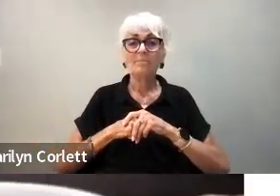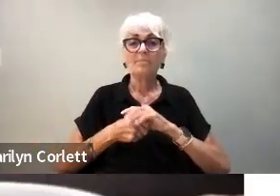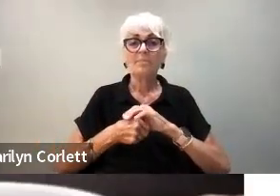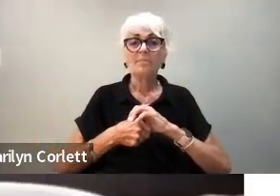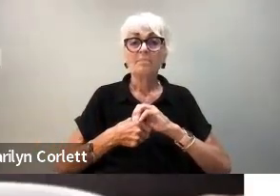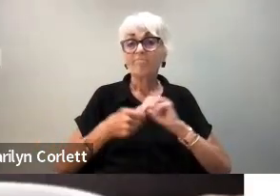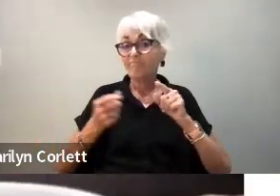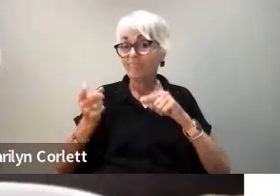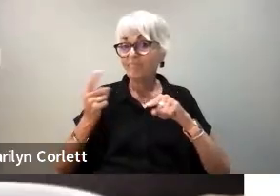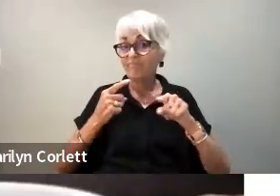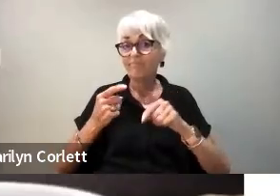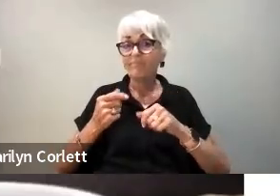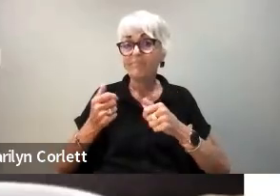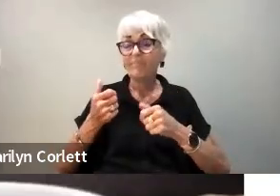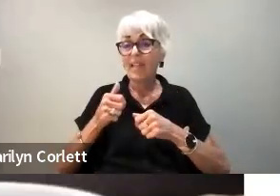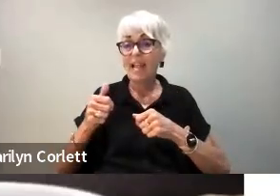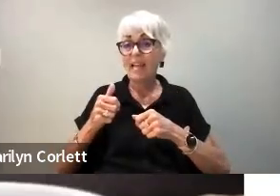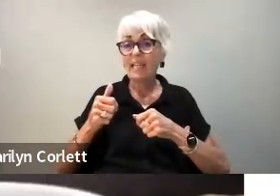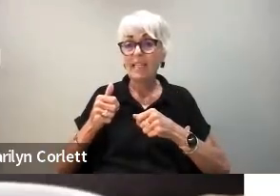Do we have any questions?